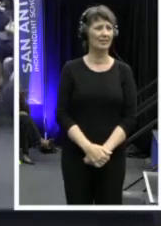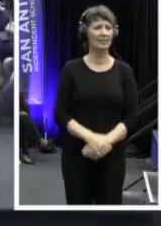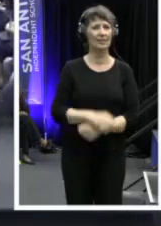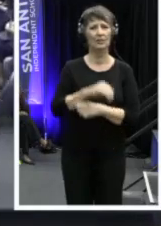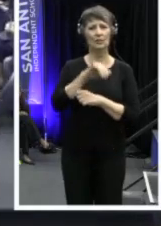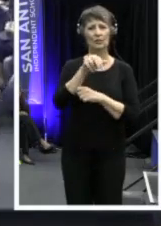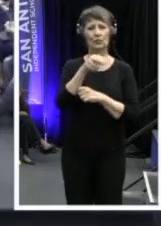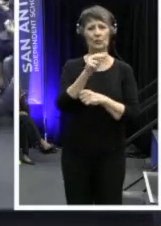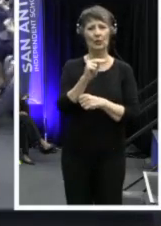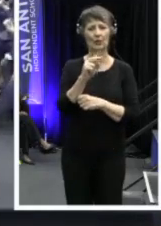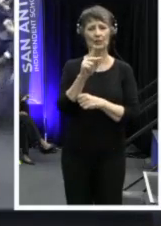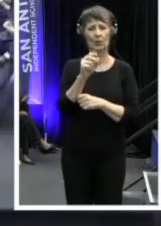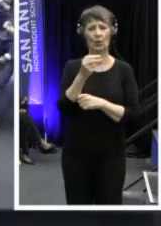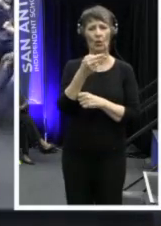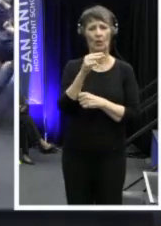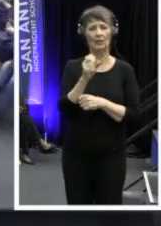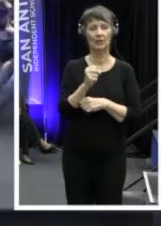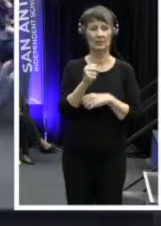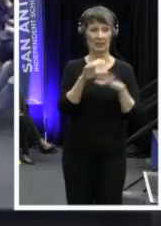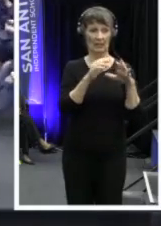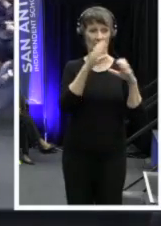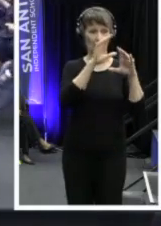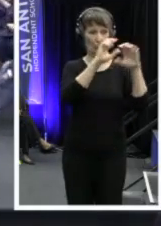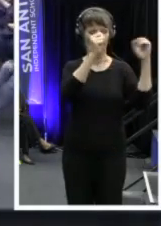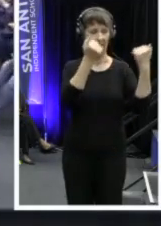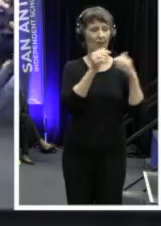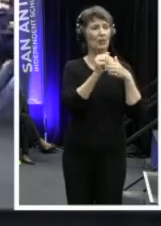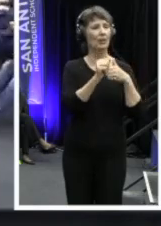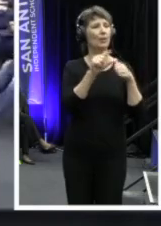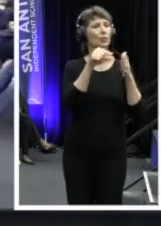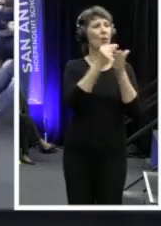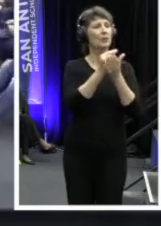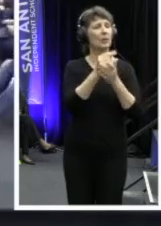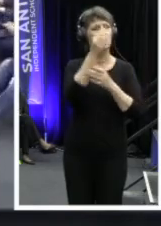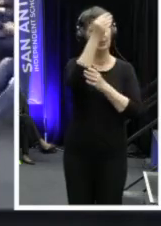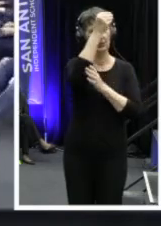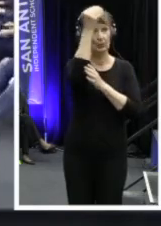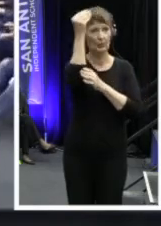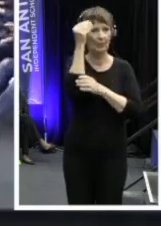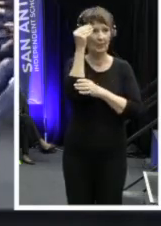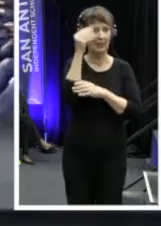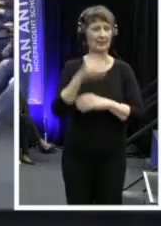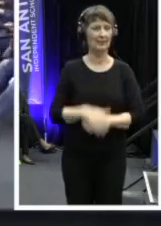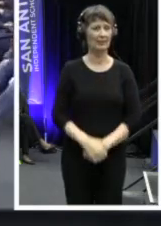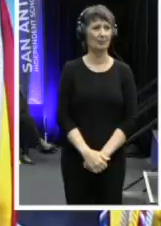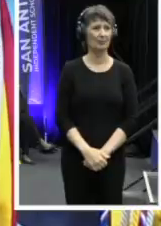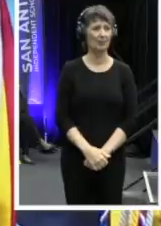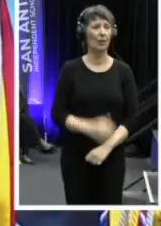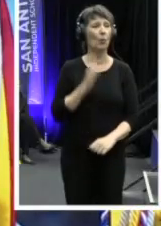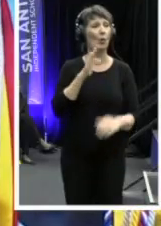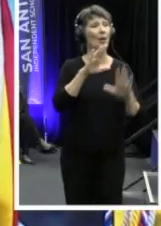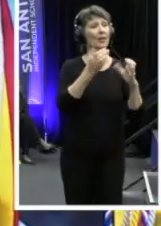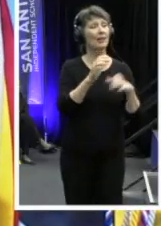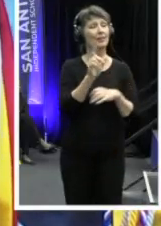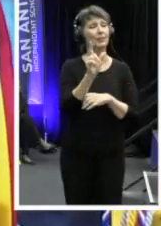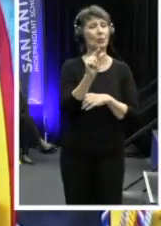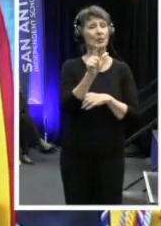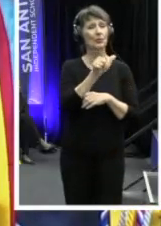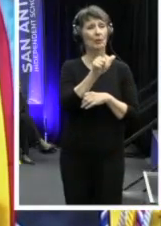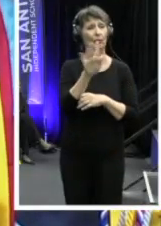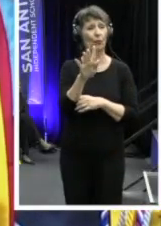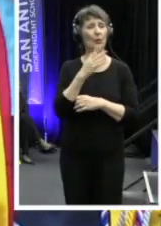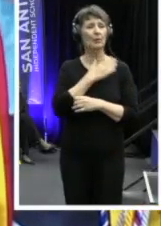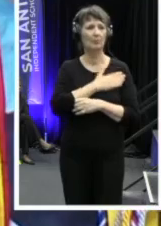John De Hoyos, class president, will now lead the graduates in the turning of the tassels. Will the class of